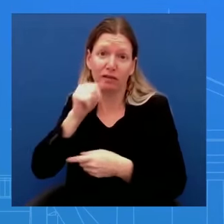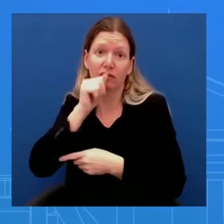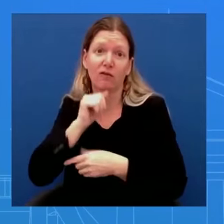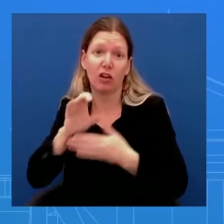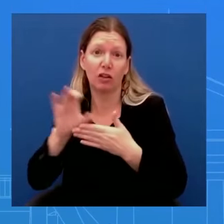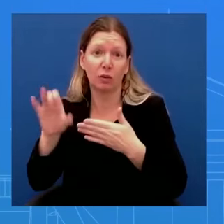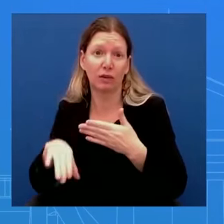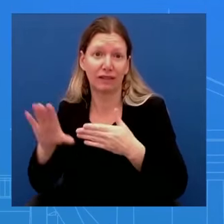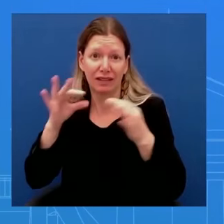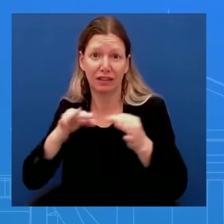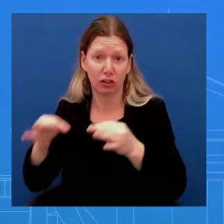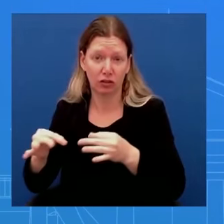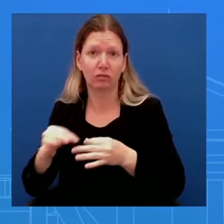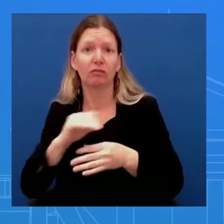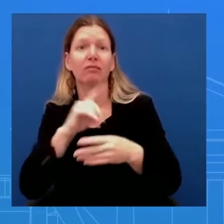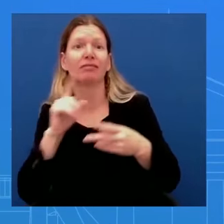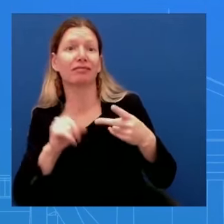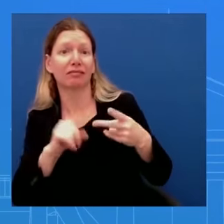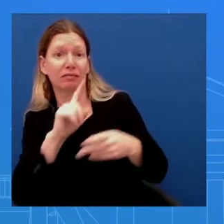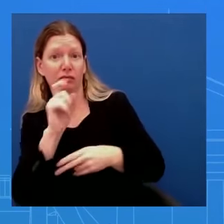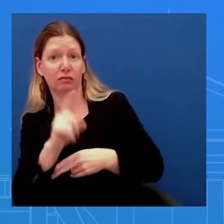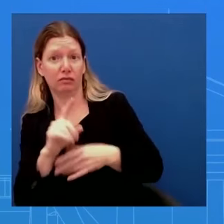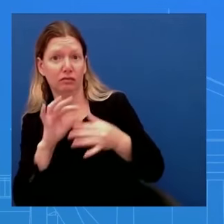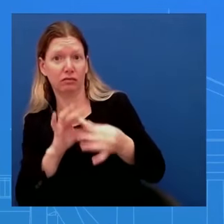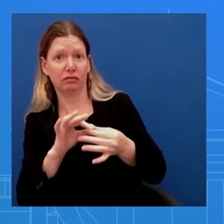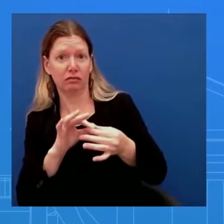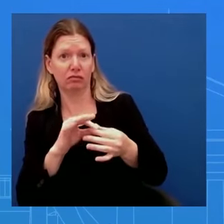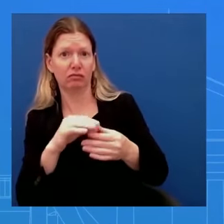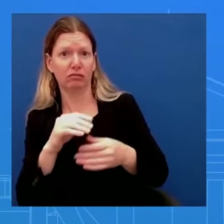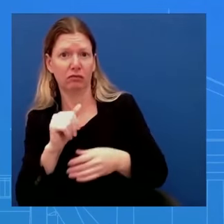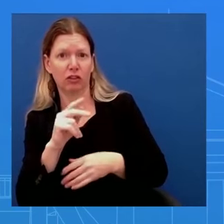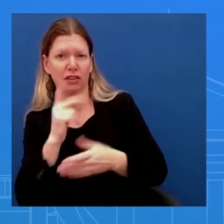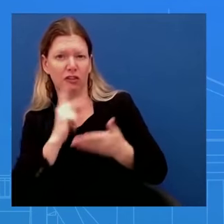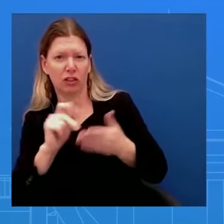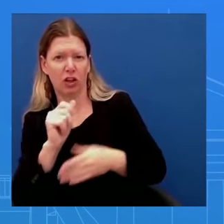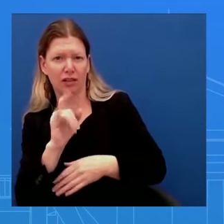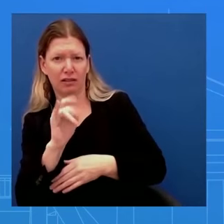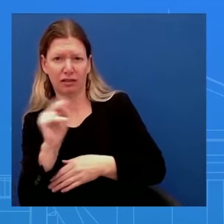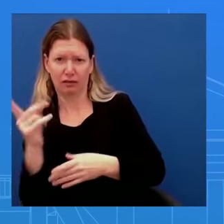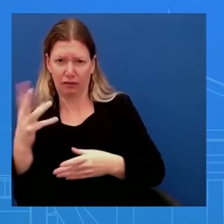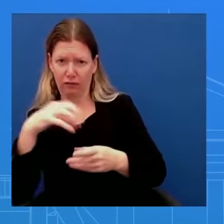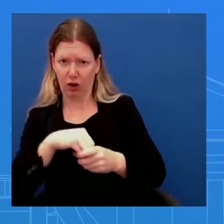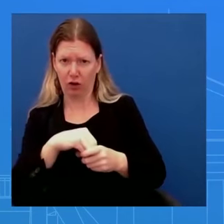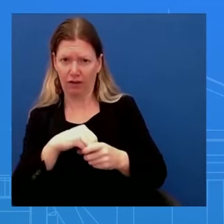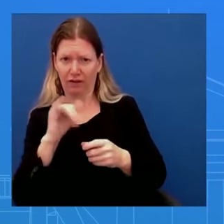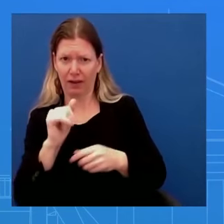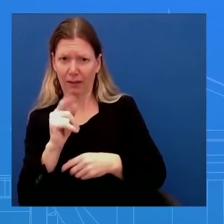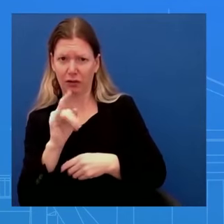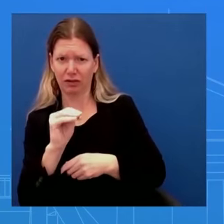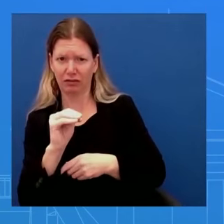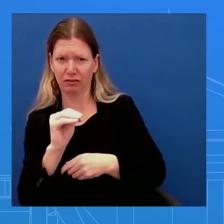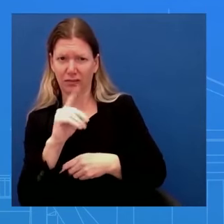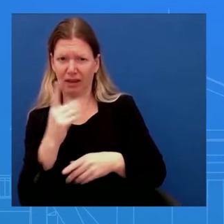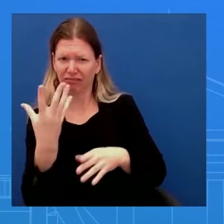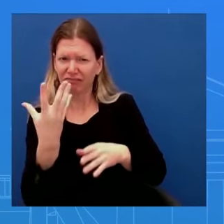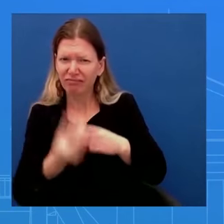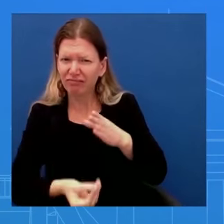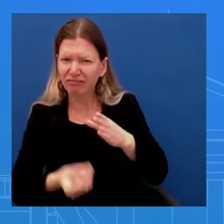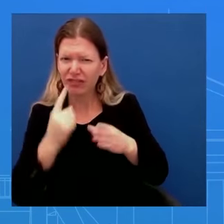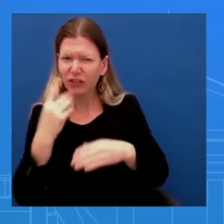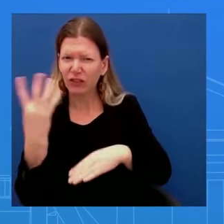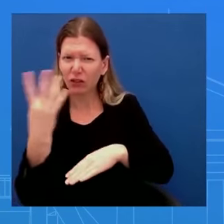said he's an essential member of the administration. But if he can disappear for 4 days without anybody noticing or really even seeming to wonder where he